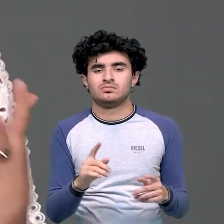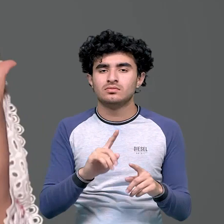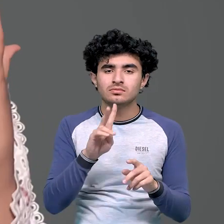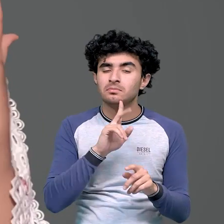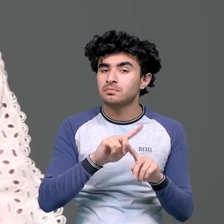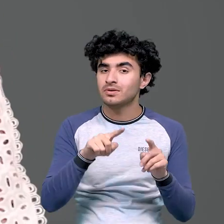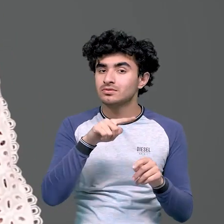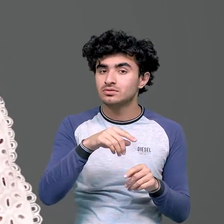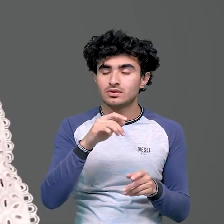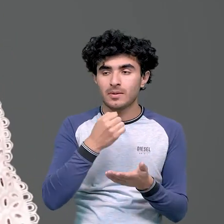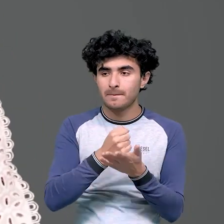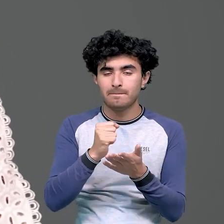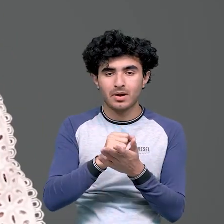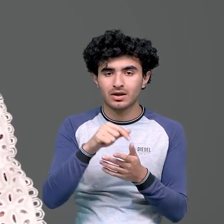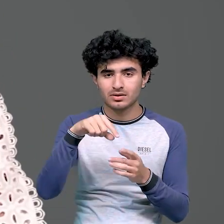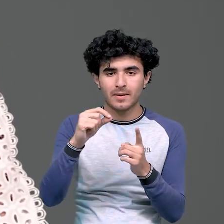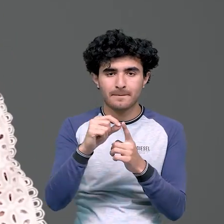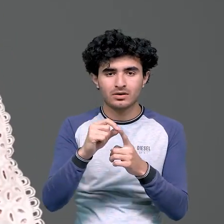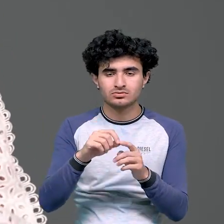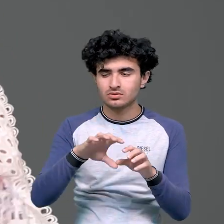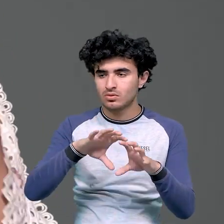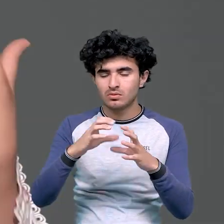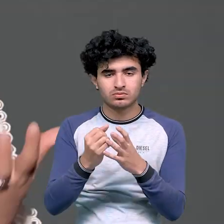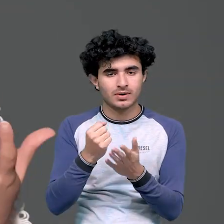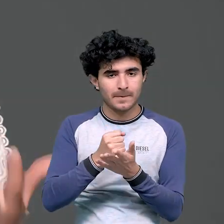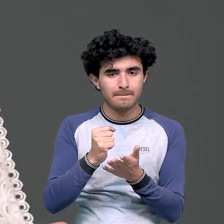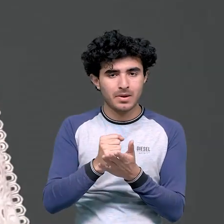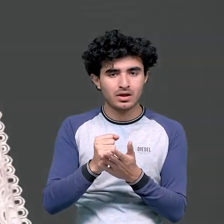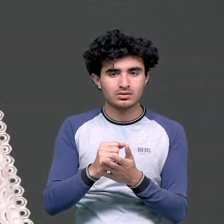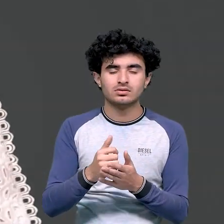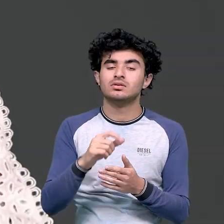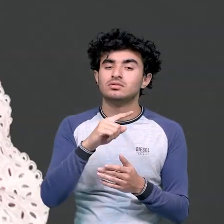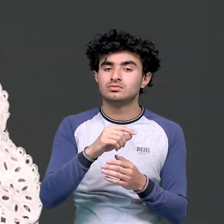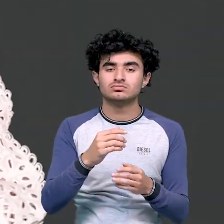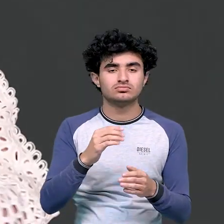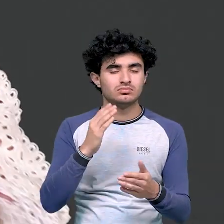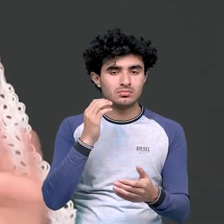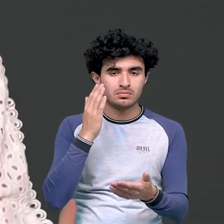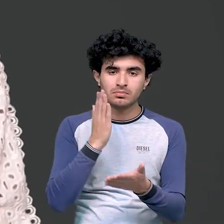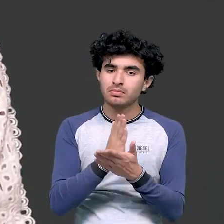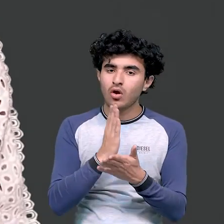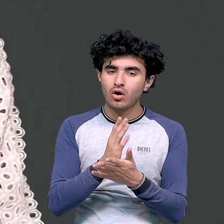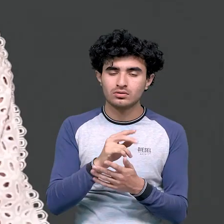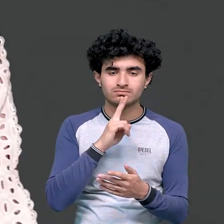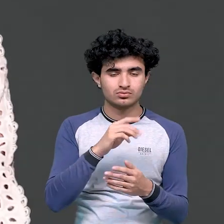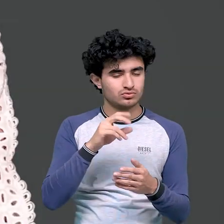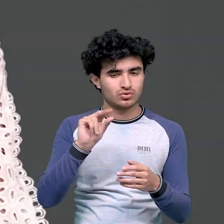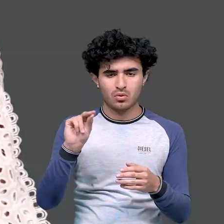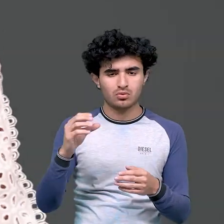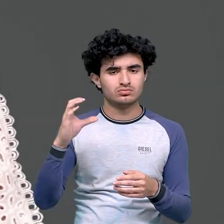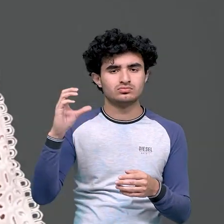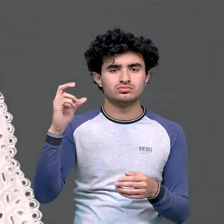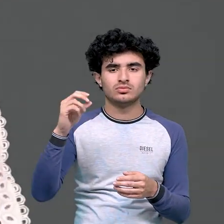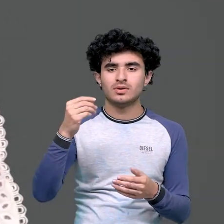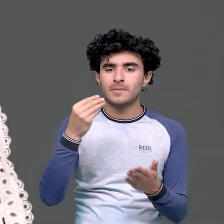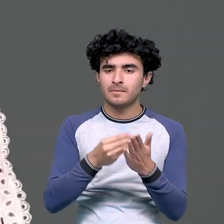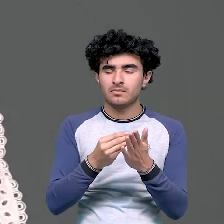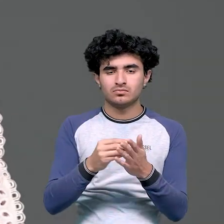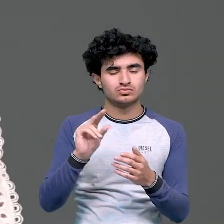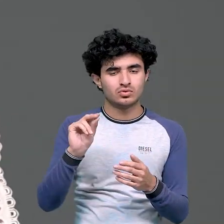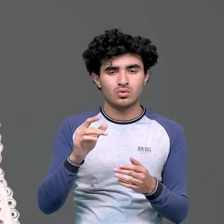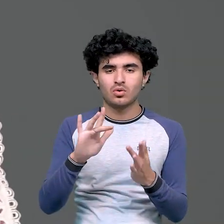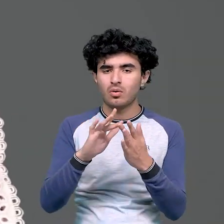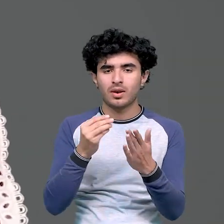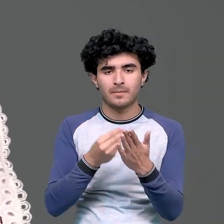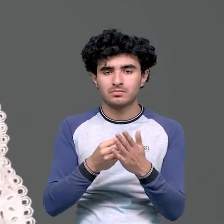state bank has banned cryptocurrencies. Even a major bank in Pakistan said, please don't set up digital wallets. We don't want to deal